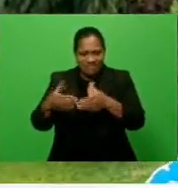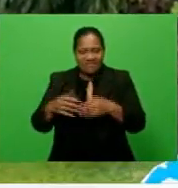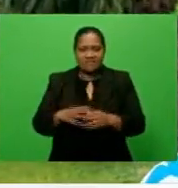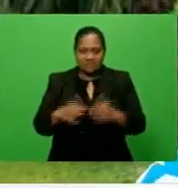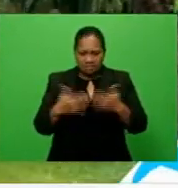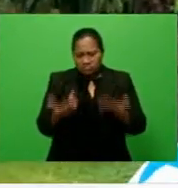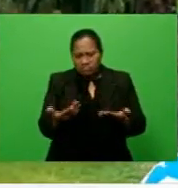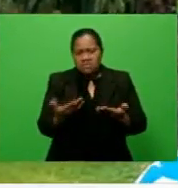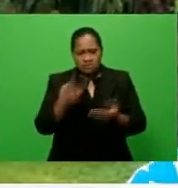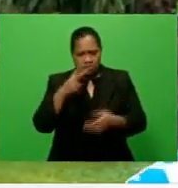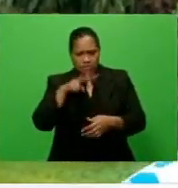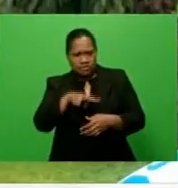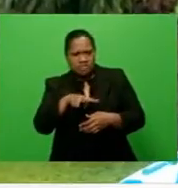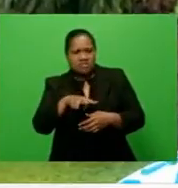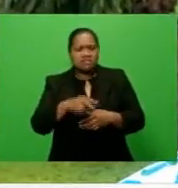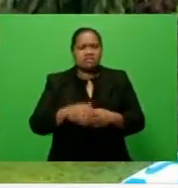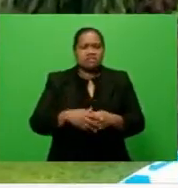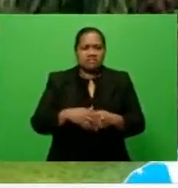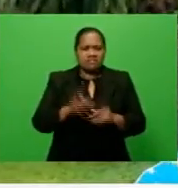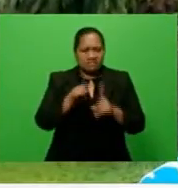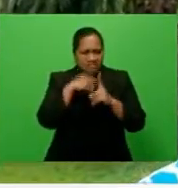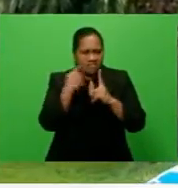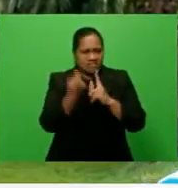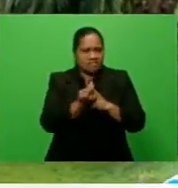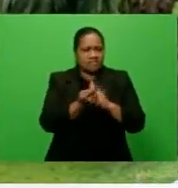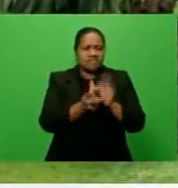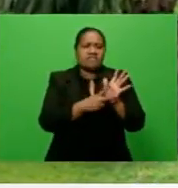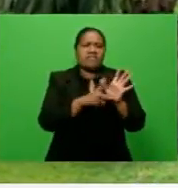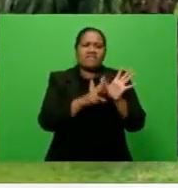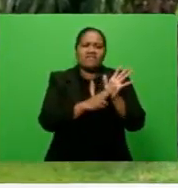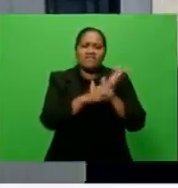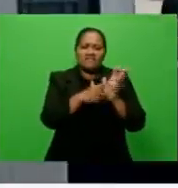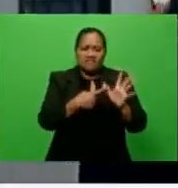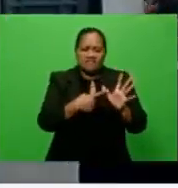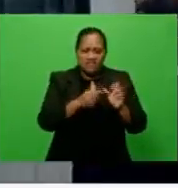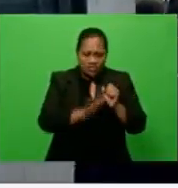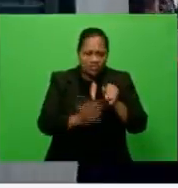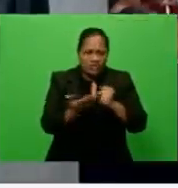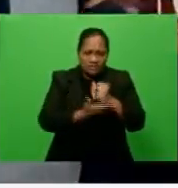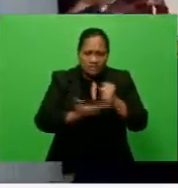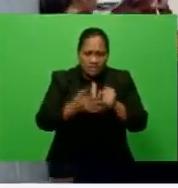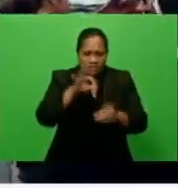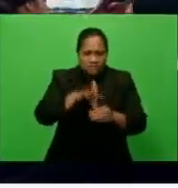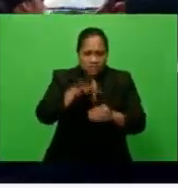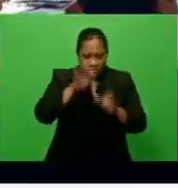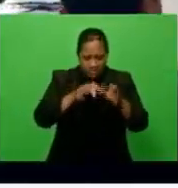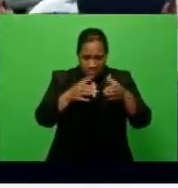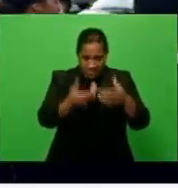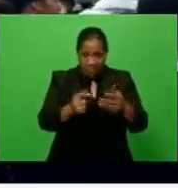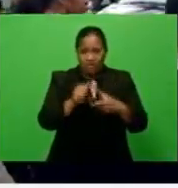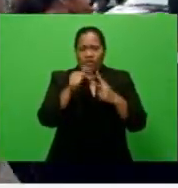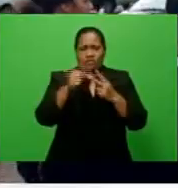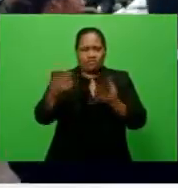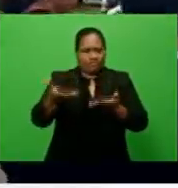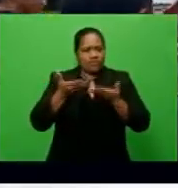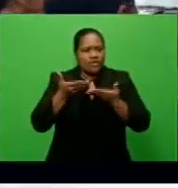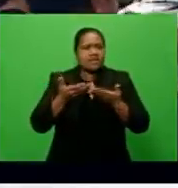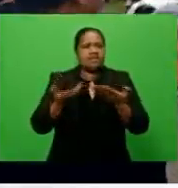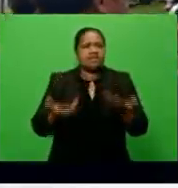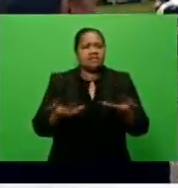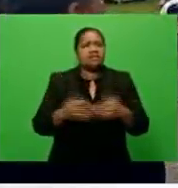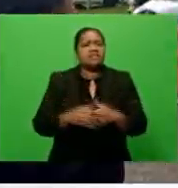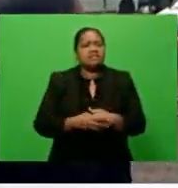traditionally Vanua-based, votes and party. Also, bringing in the multiracial and multicultural